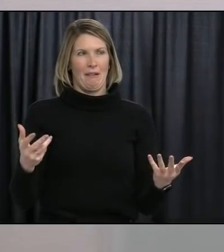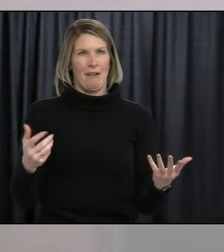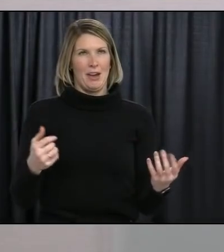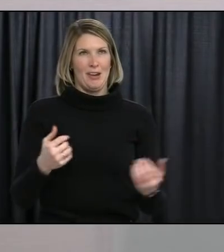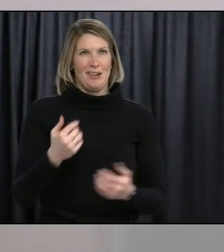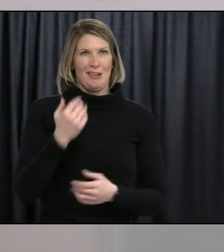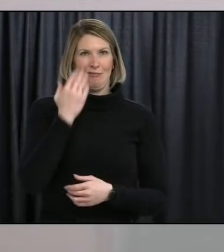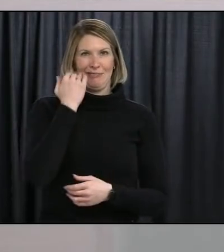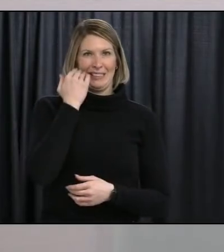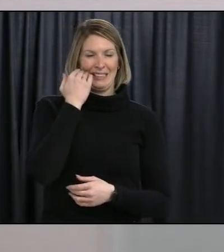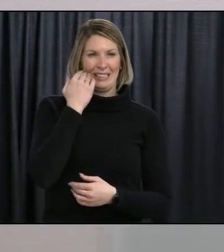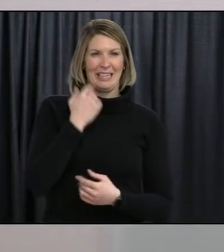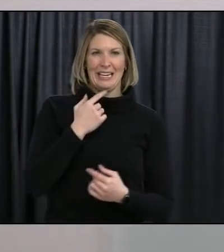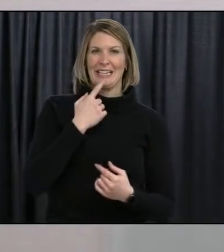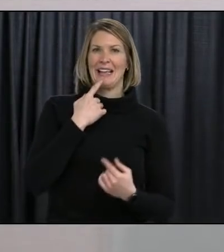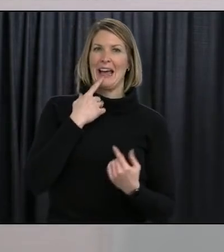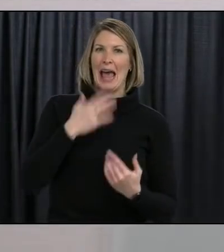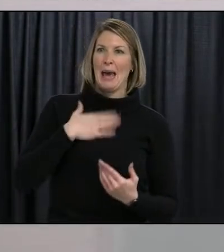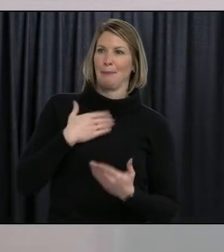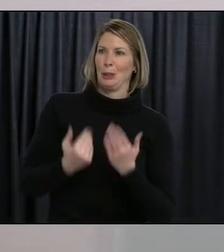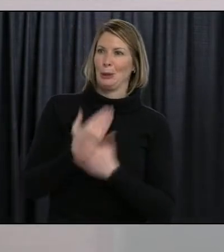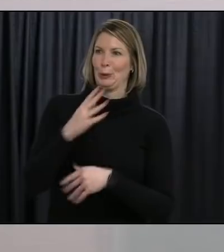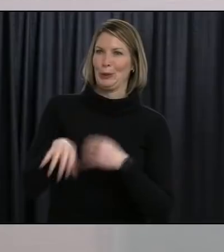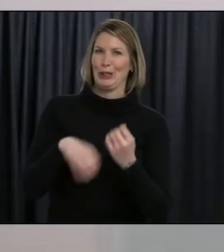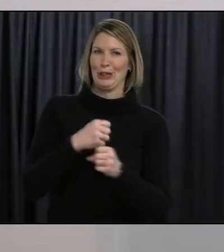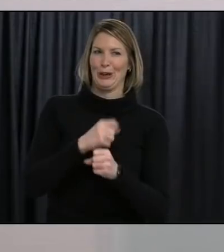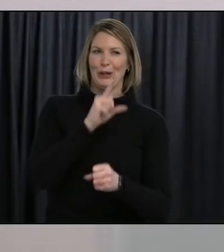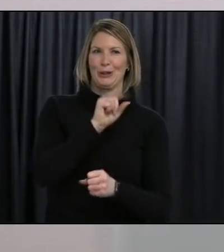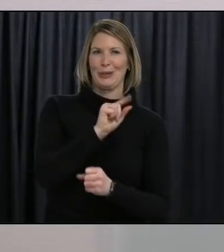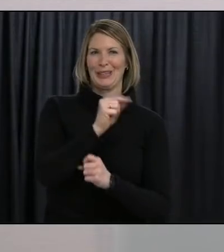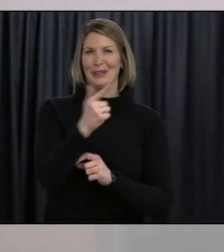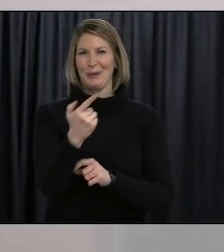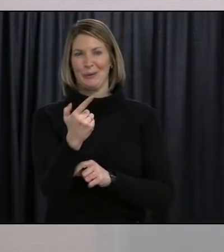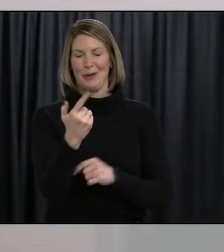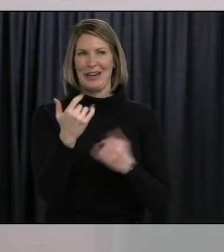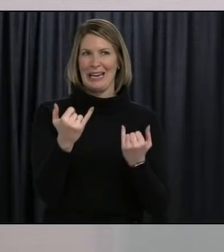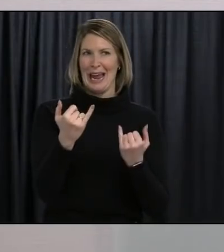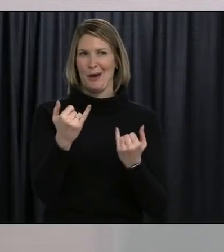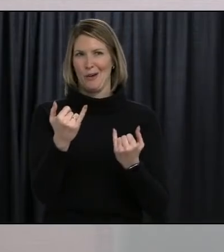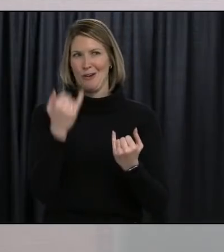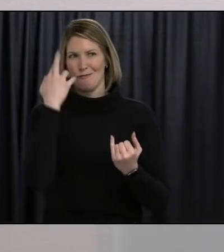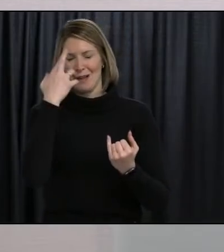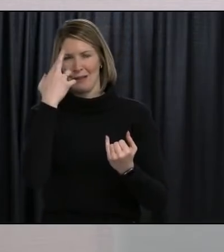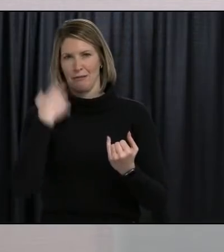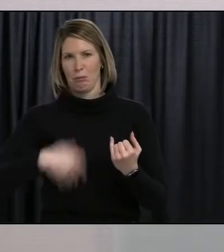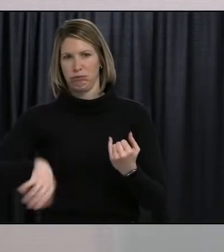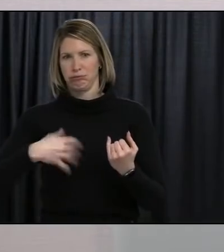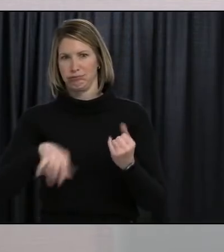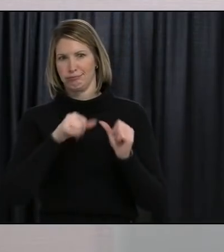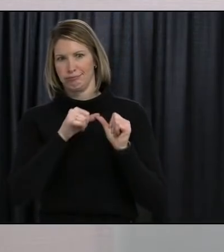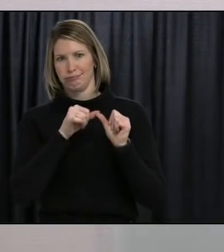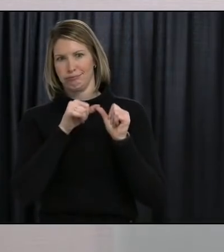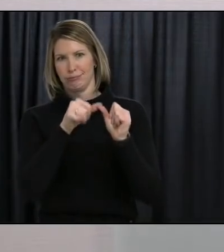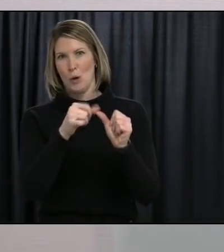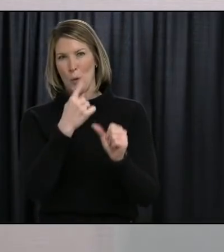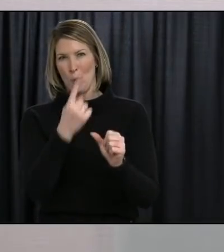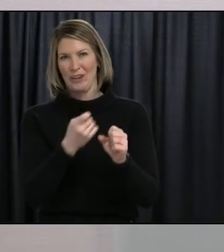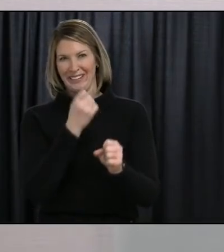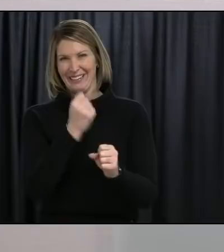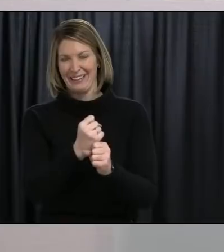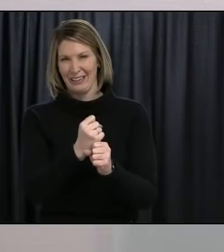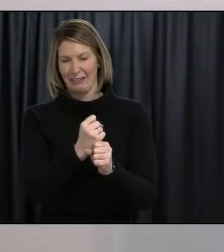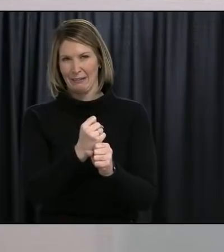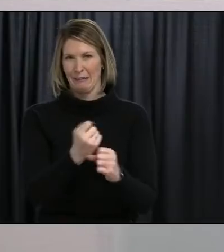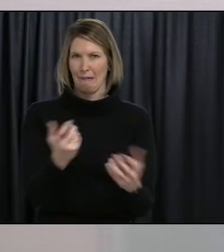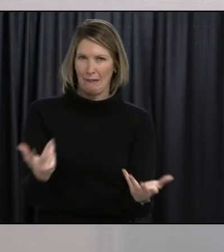How likely do you think that there may still be, for example, things like travel restrictions in place for another whole year? I